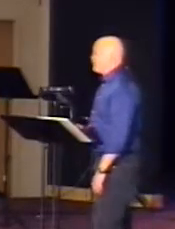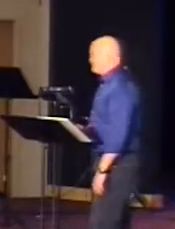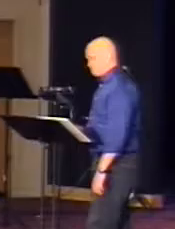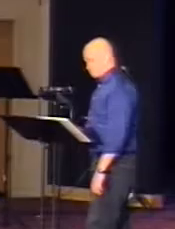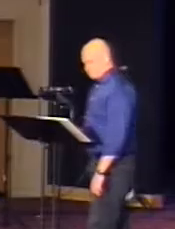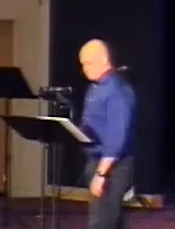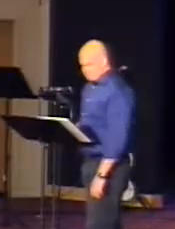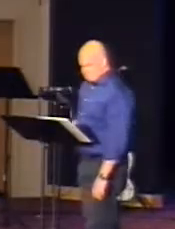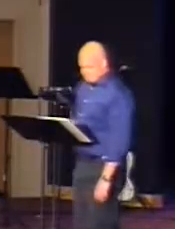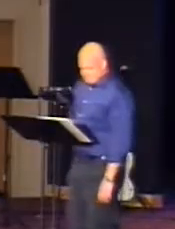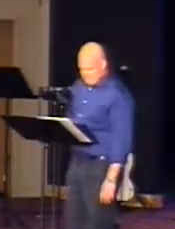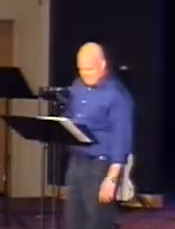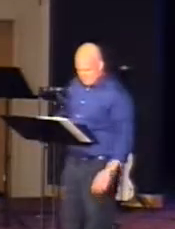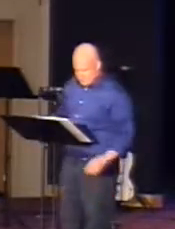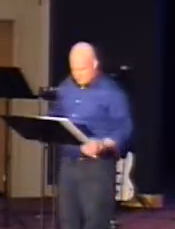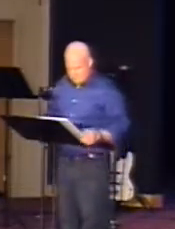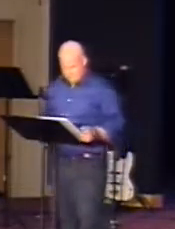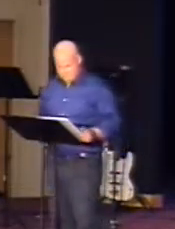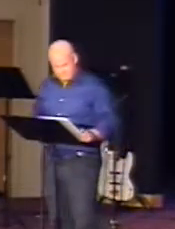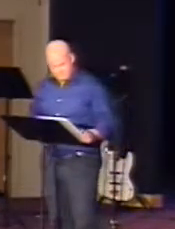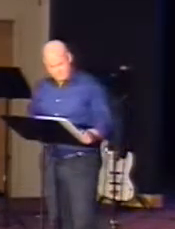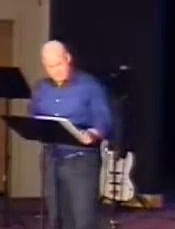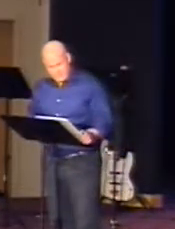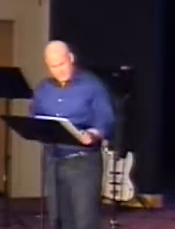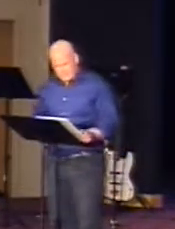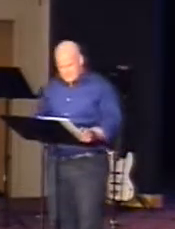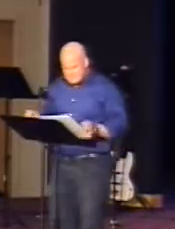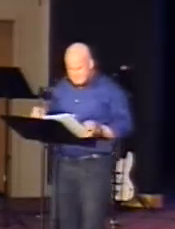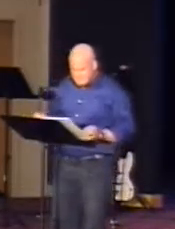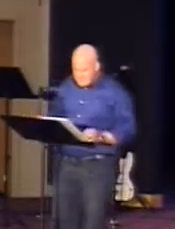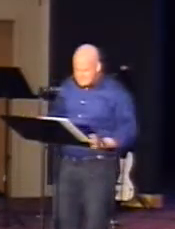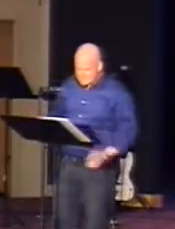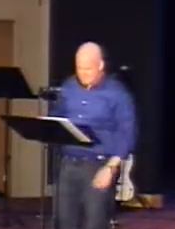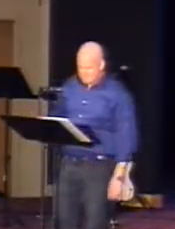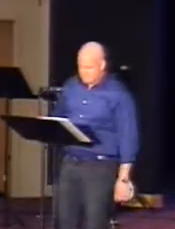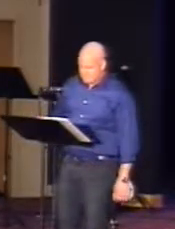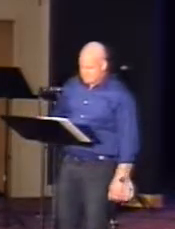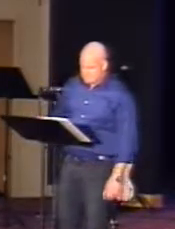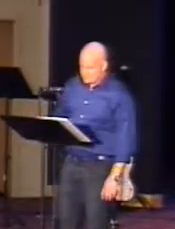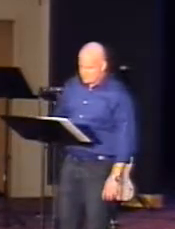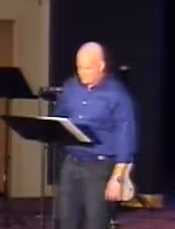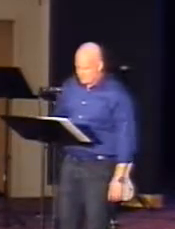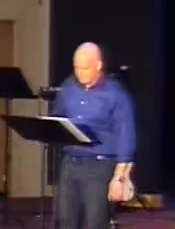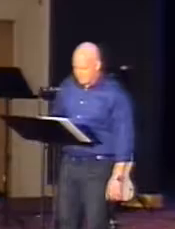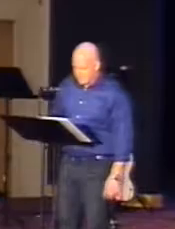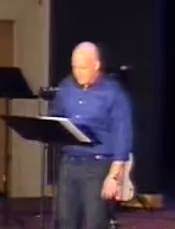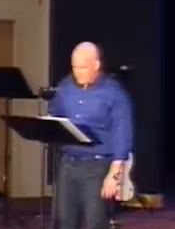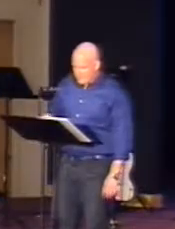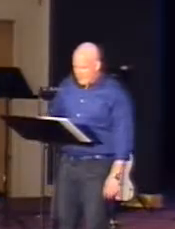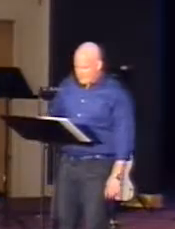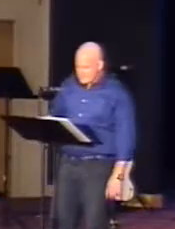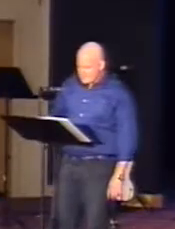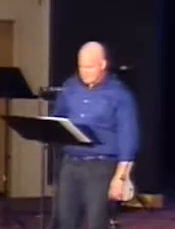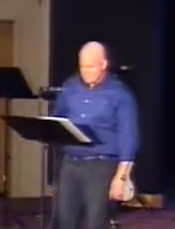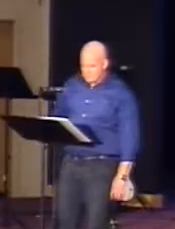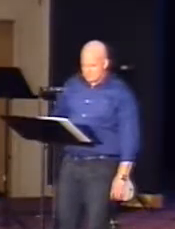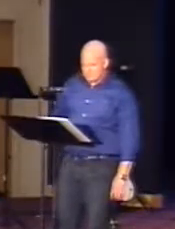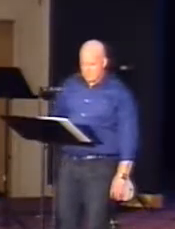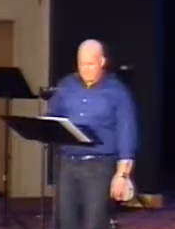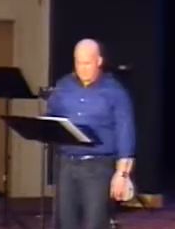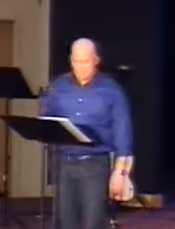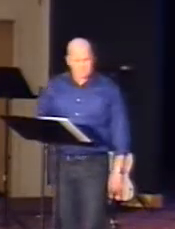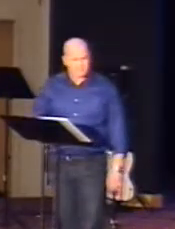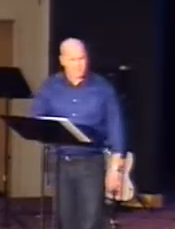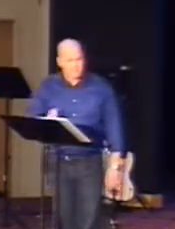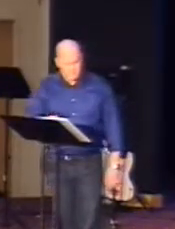hear him. Verse 3. This is amazing, Moses said to himself. Why isn't that bush